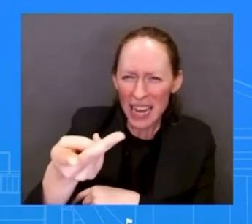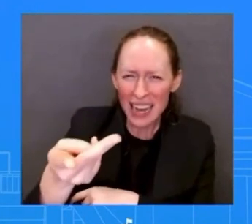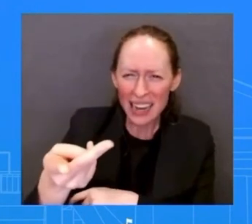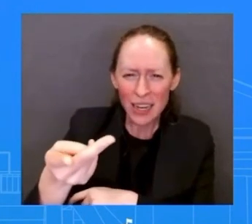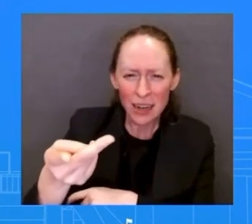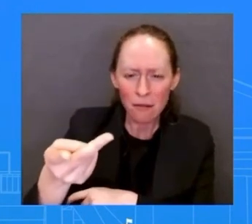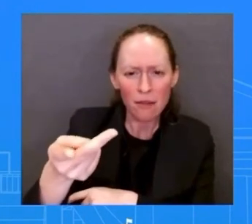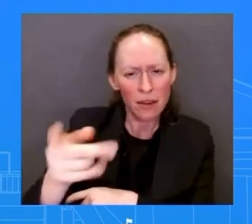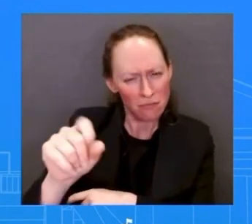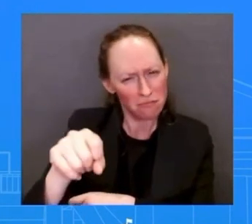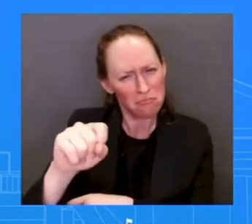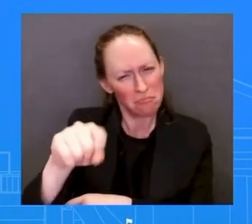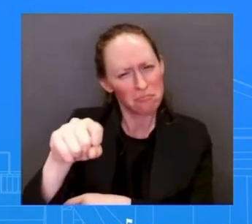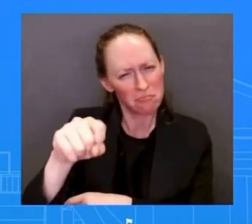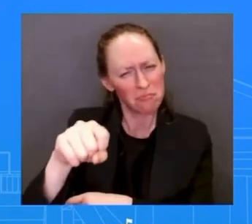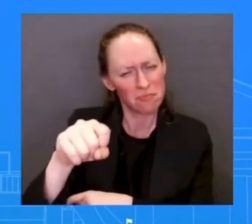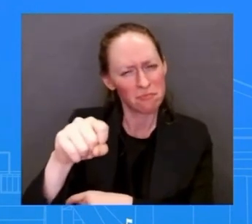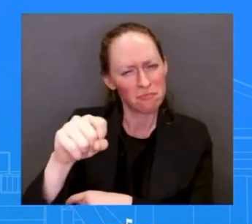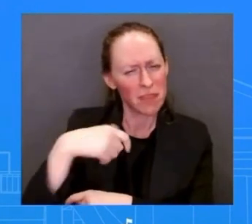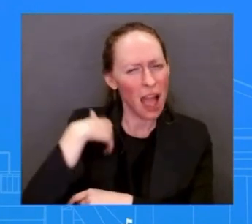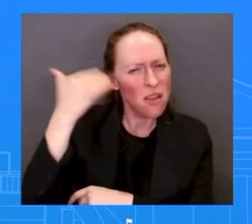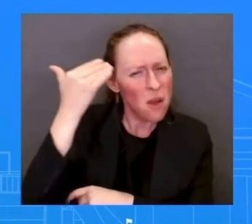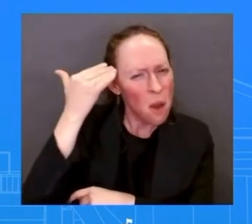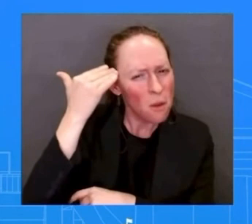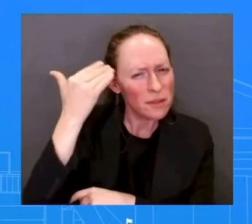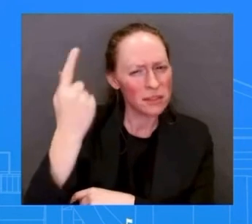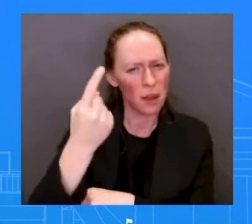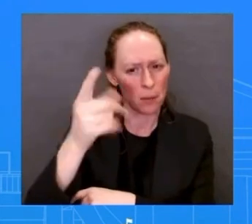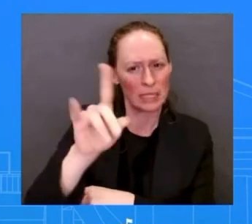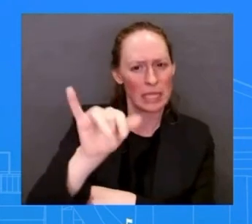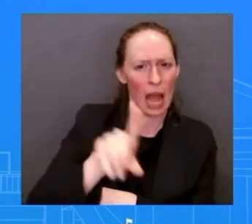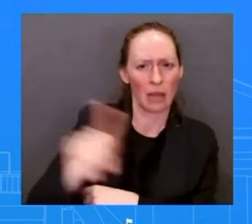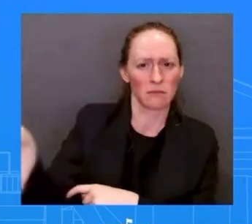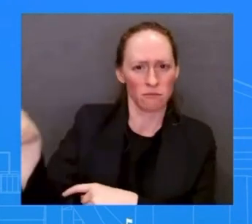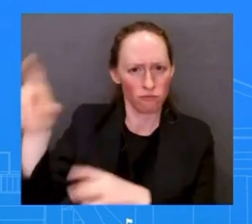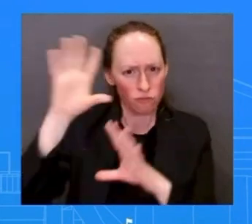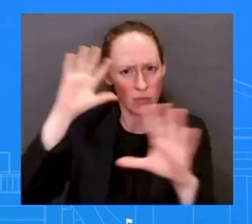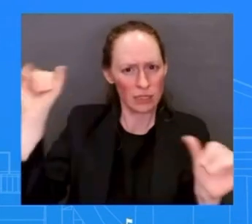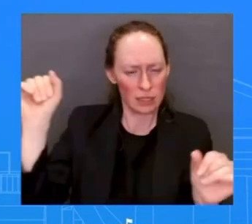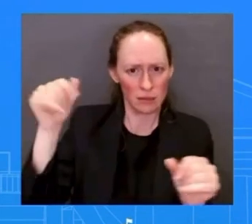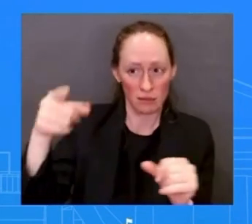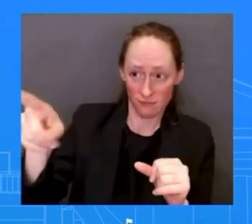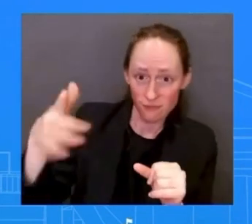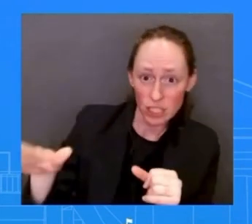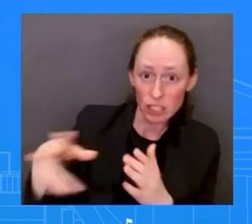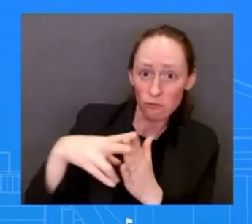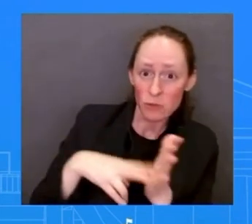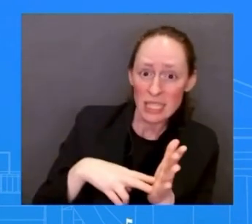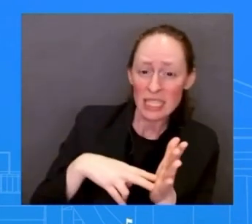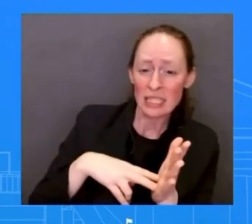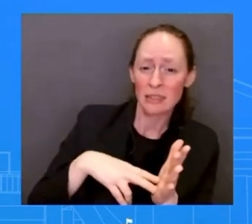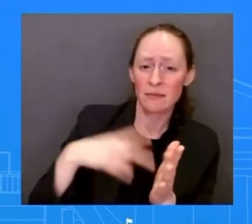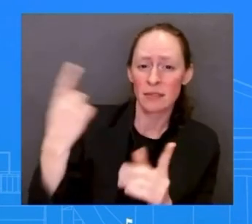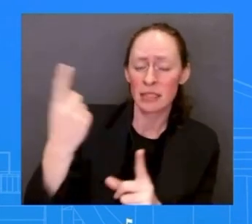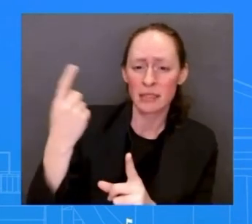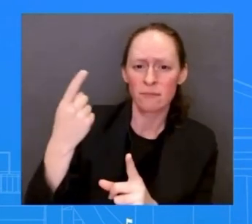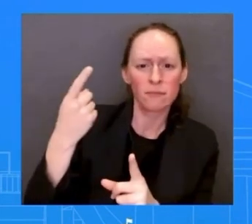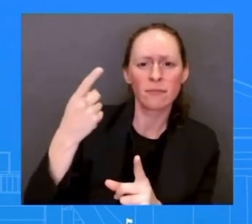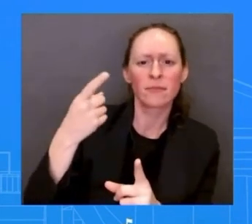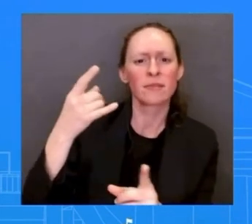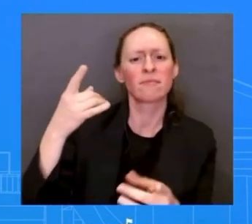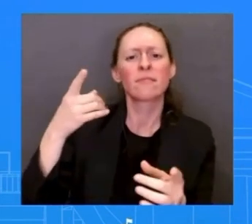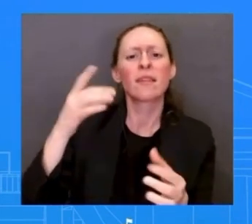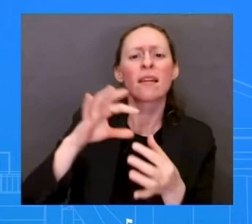about this particular review or this action after action review that